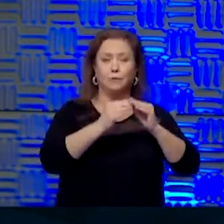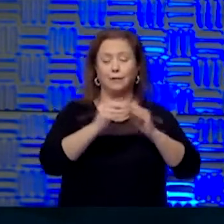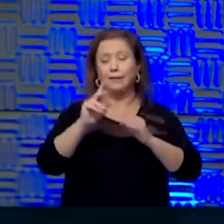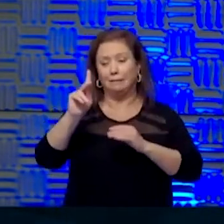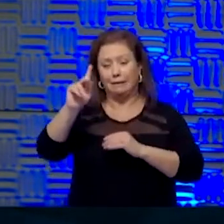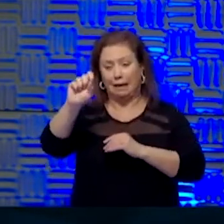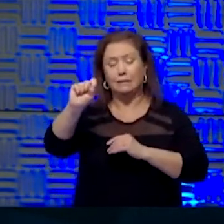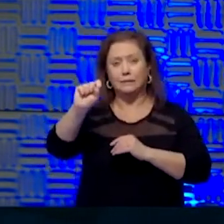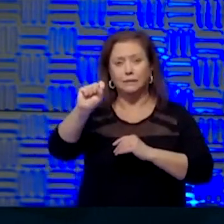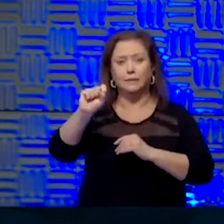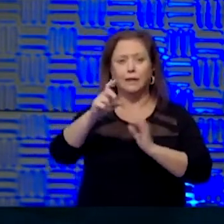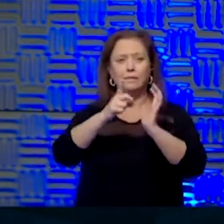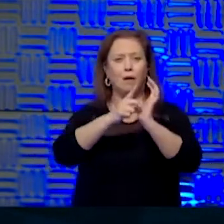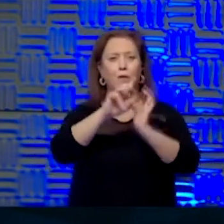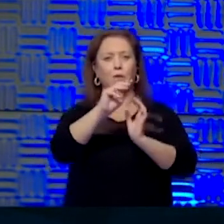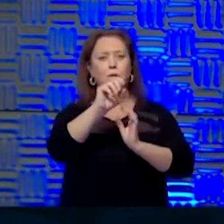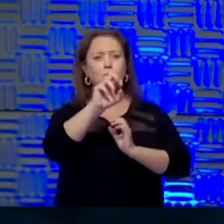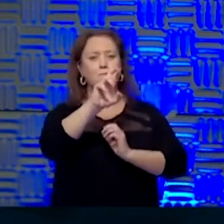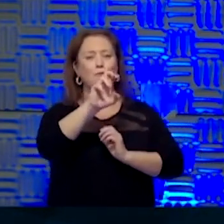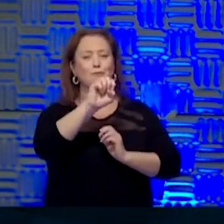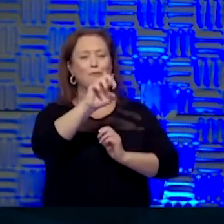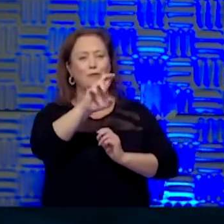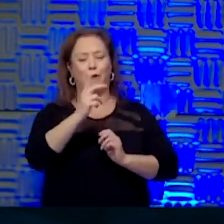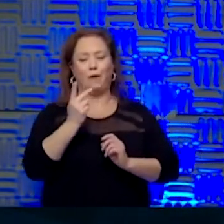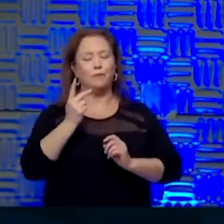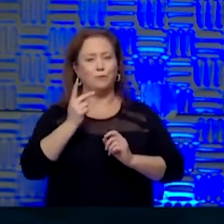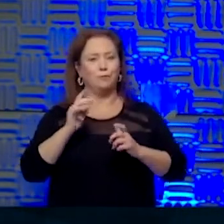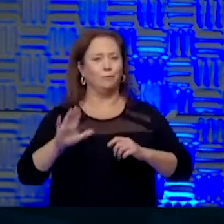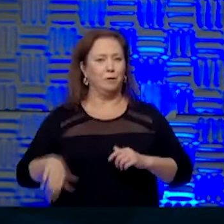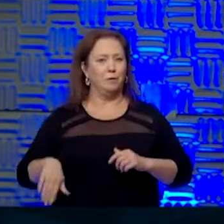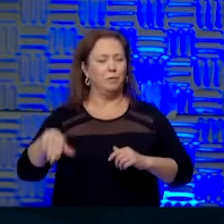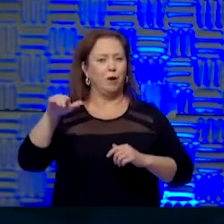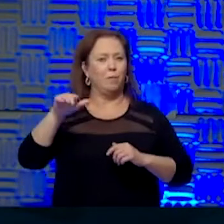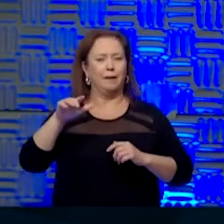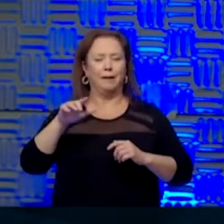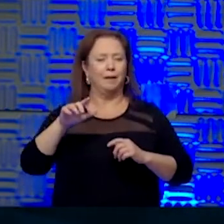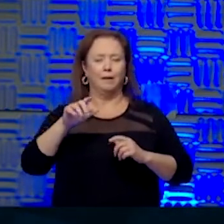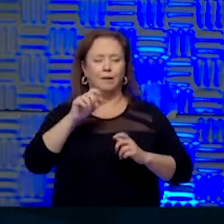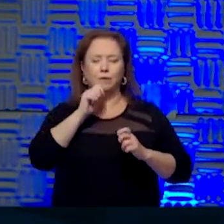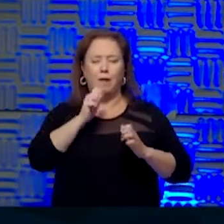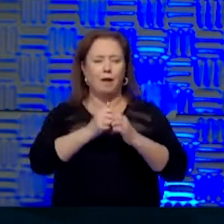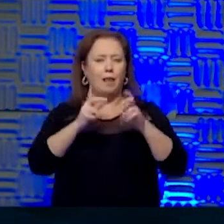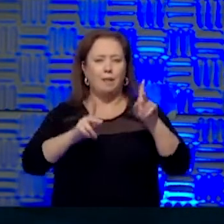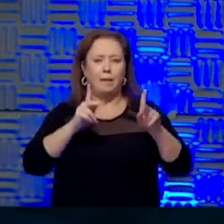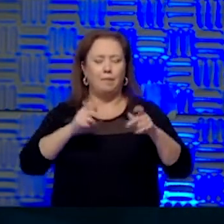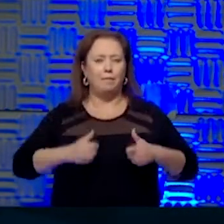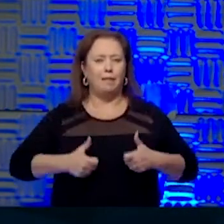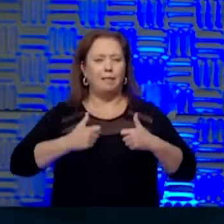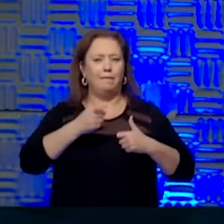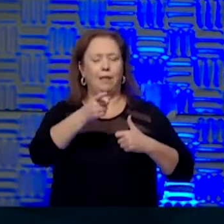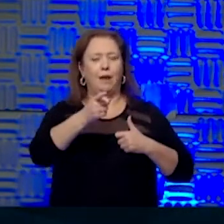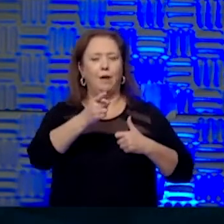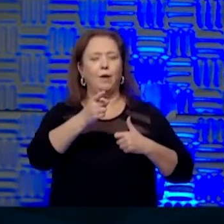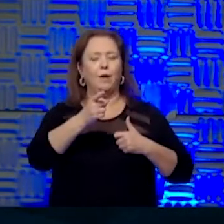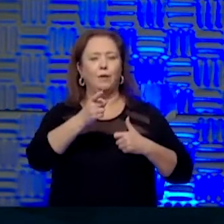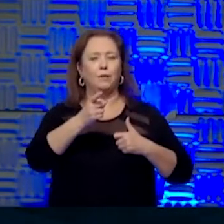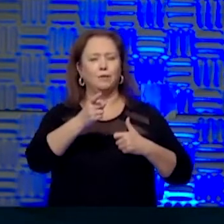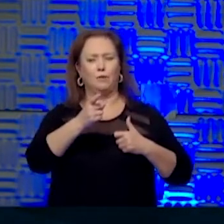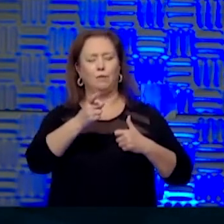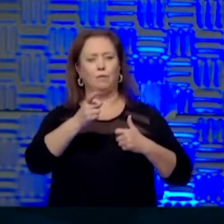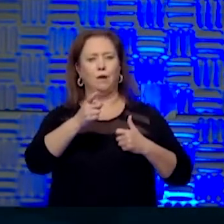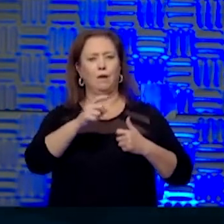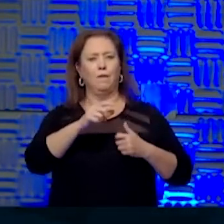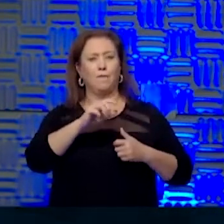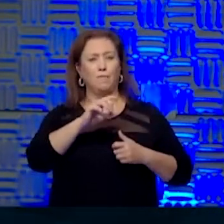part that Dr. Moser and I come from, are very sparsely populated, and therefore there's not the incentive for the